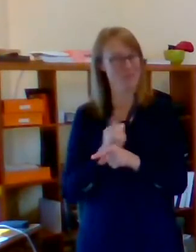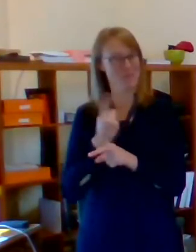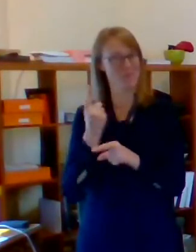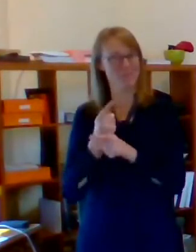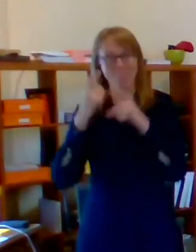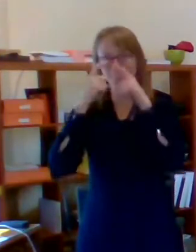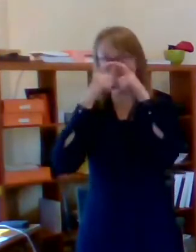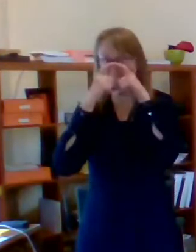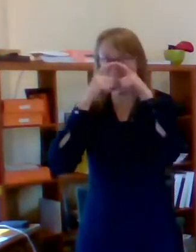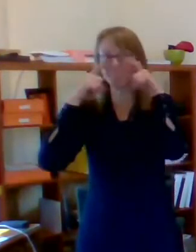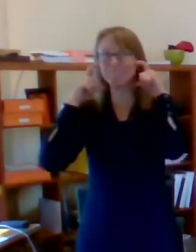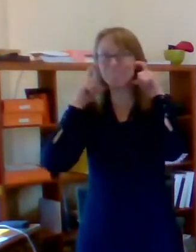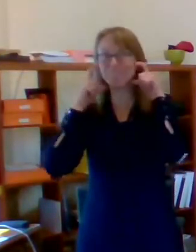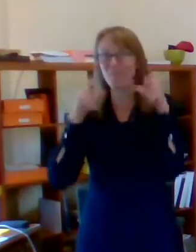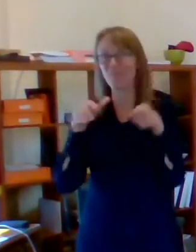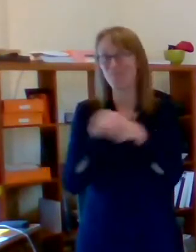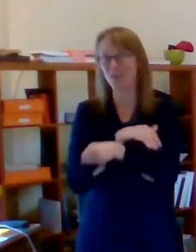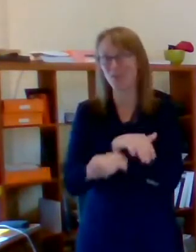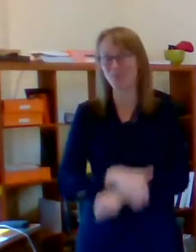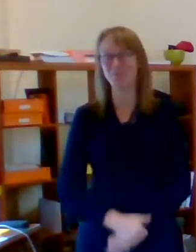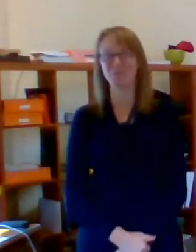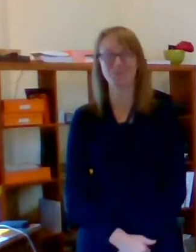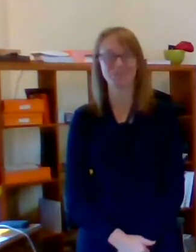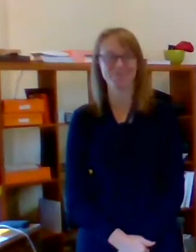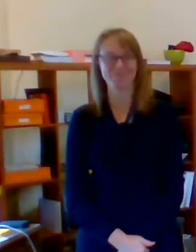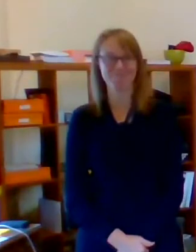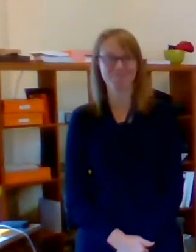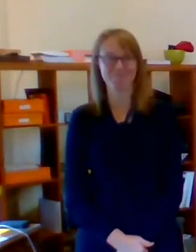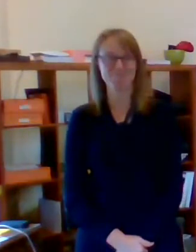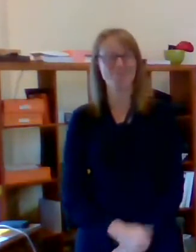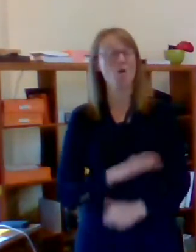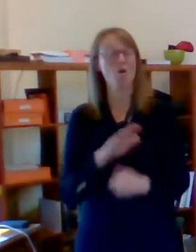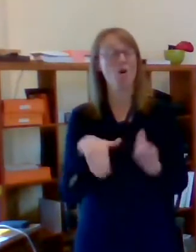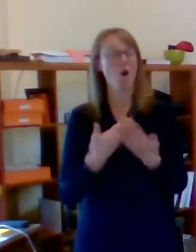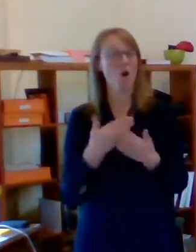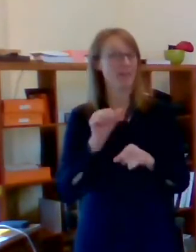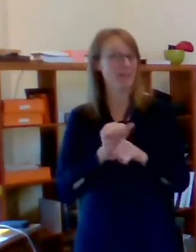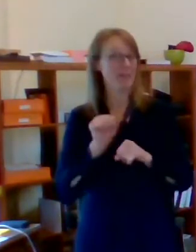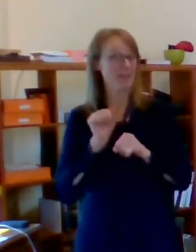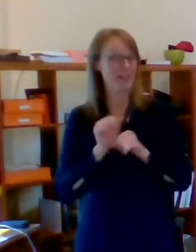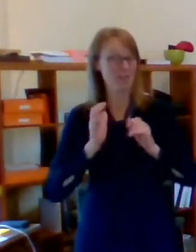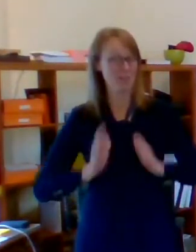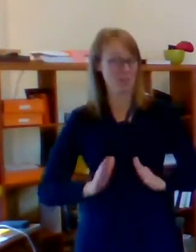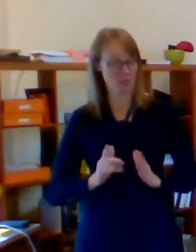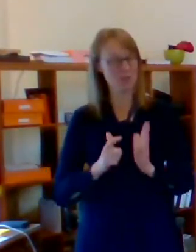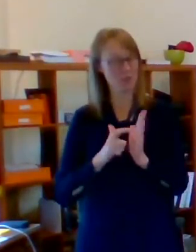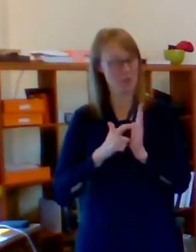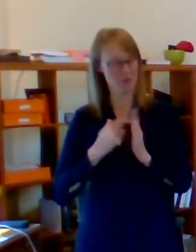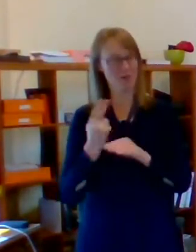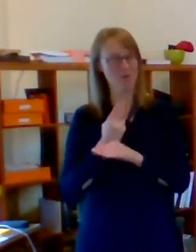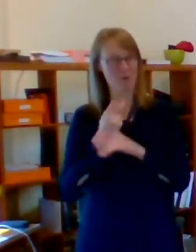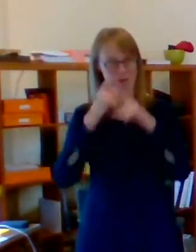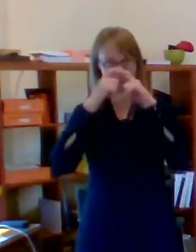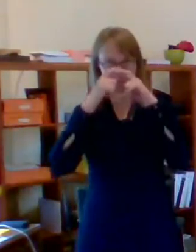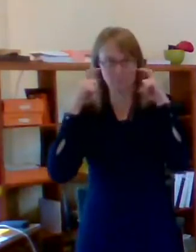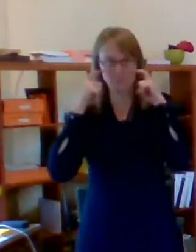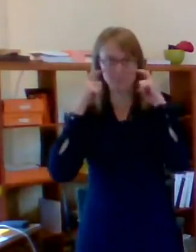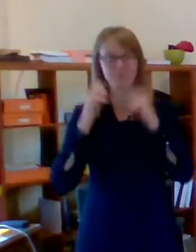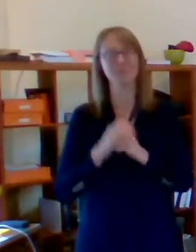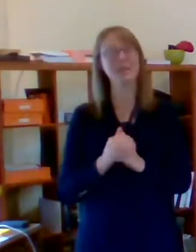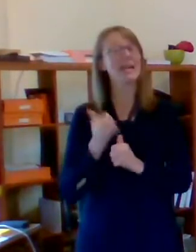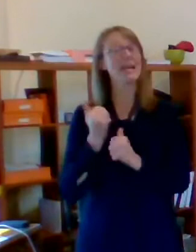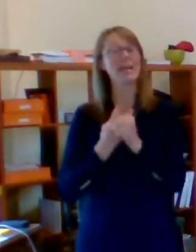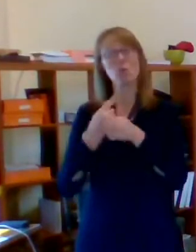employees have to be wearing masks, and anyone indoors has to wear a mask unless